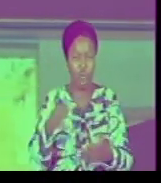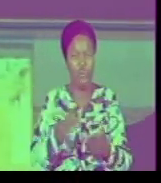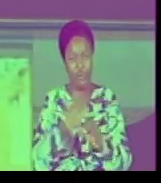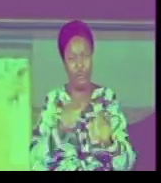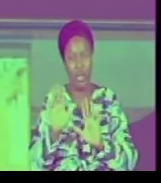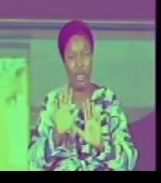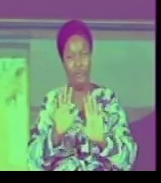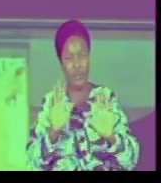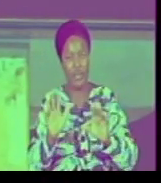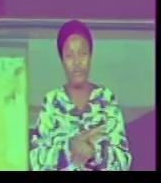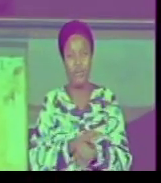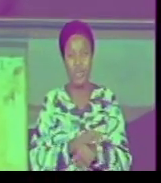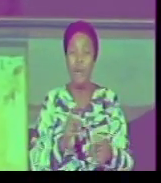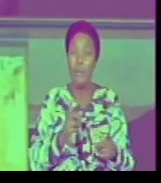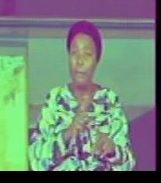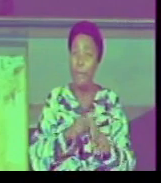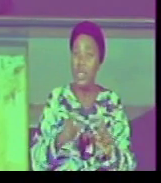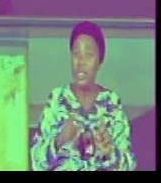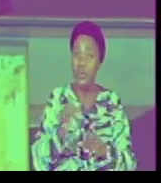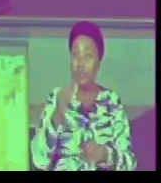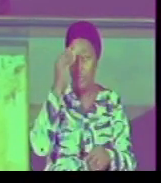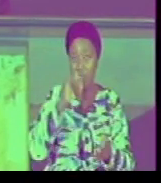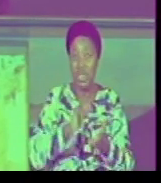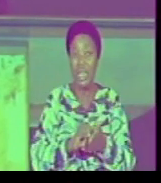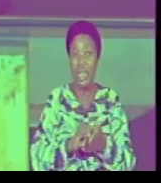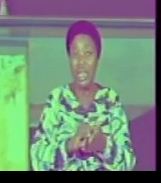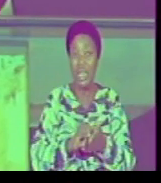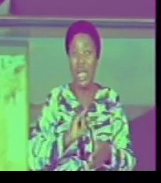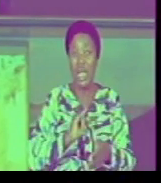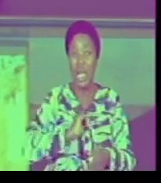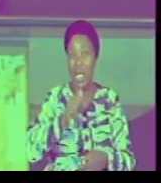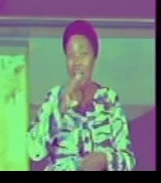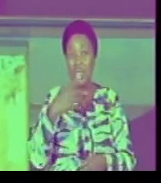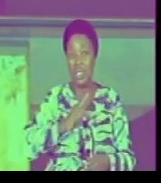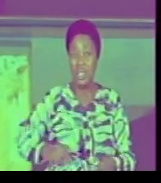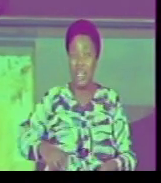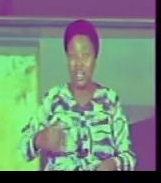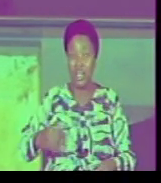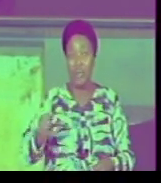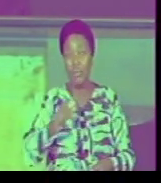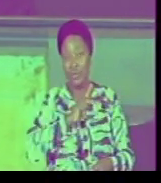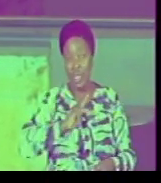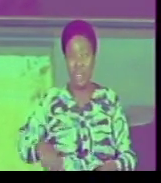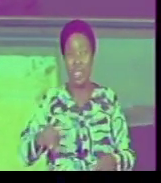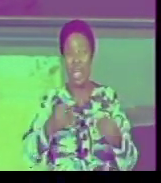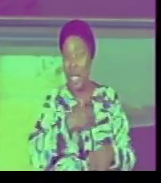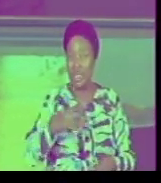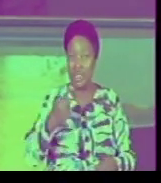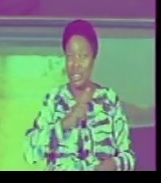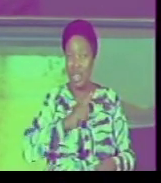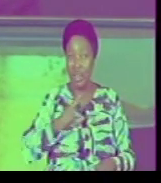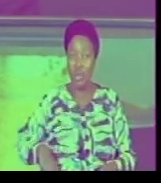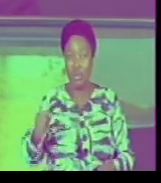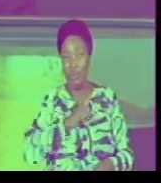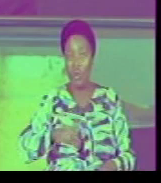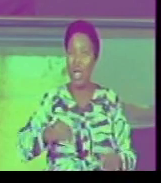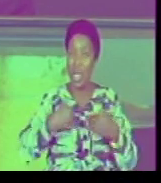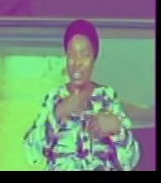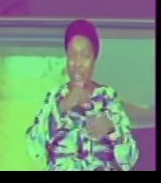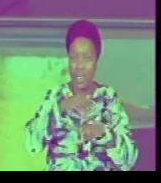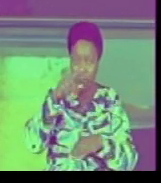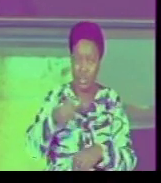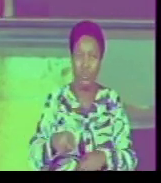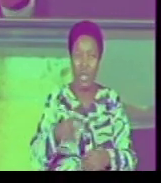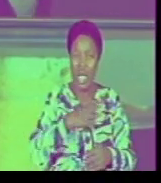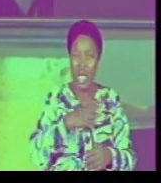you know that the King of Kings has sent you, and the King of Kings is with you, and you tighten your belt,